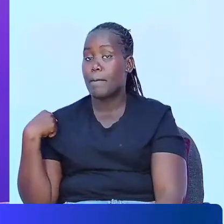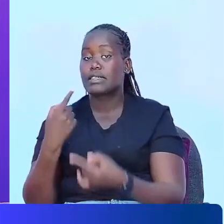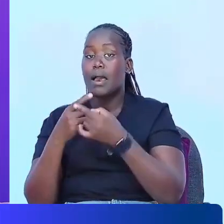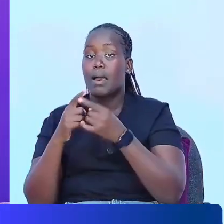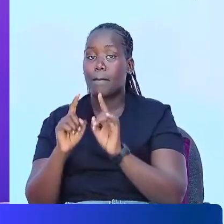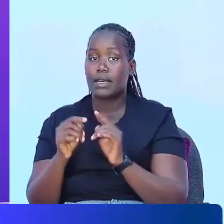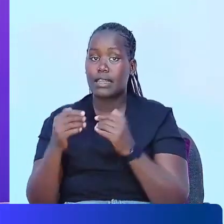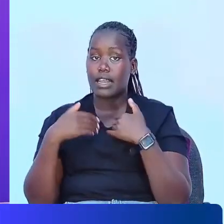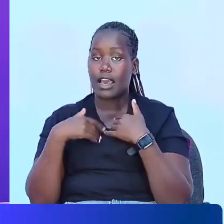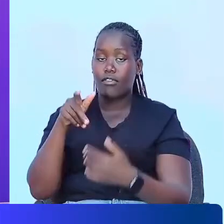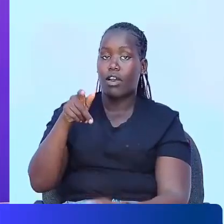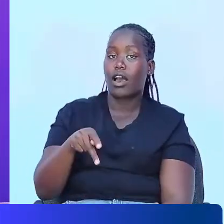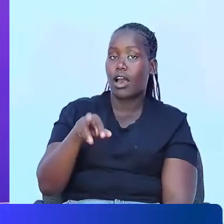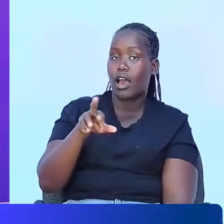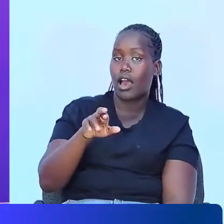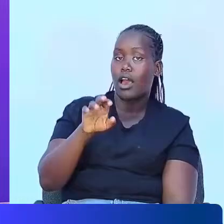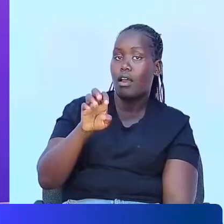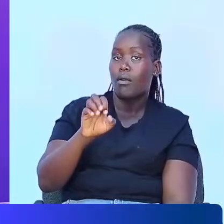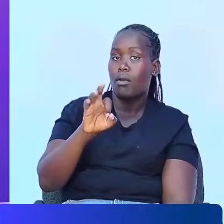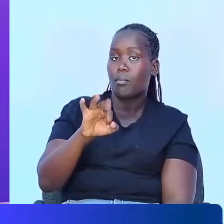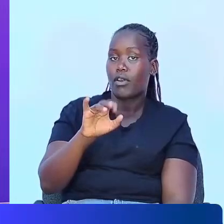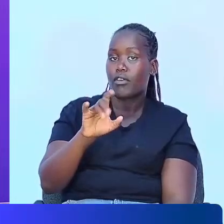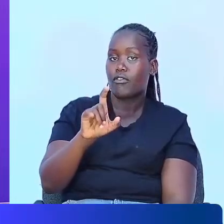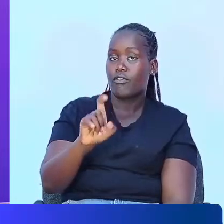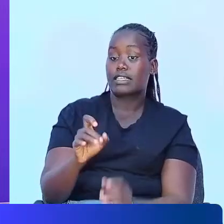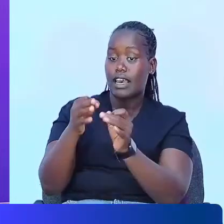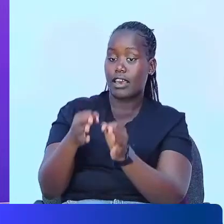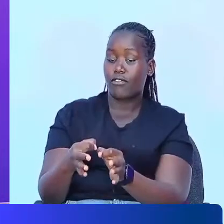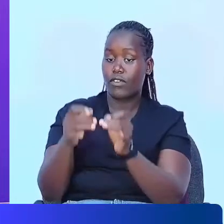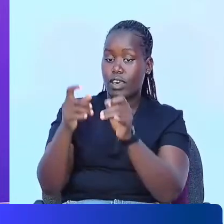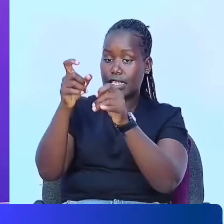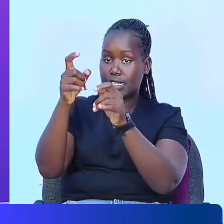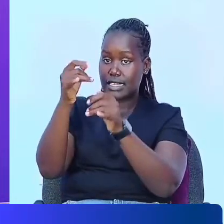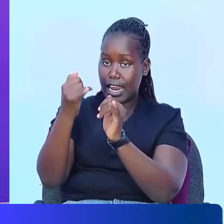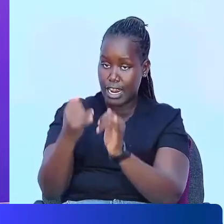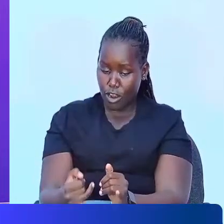prefix at the start. If it is a new connection,